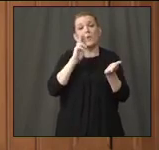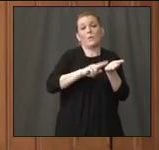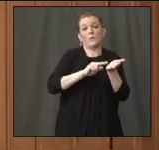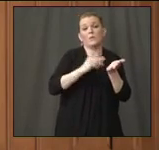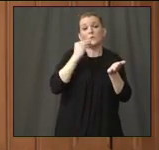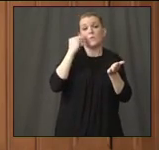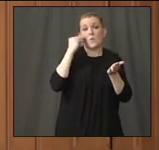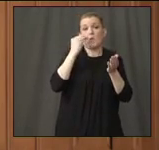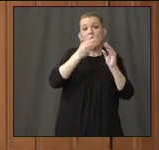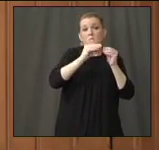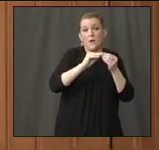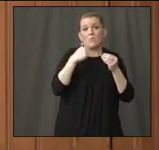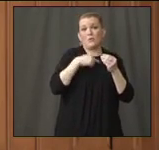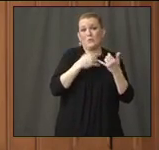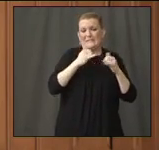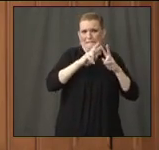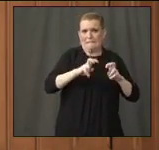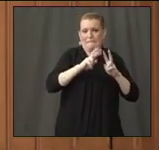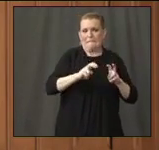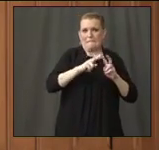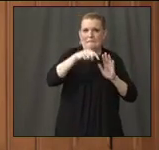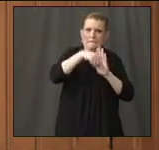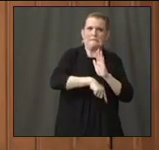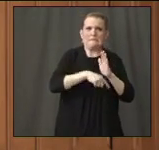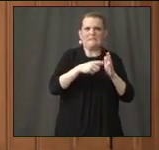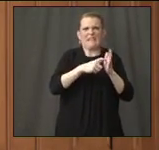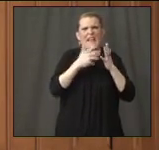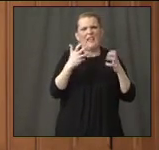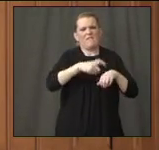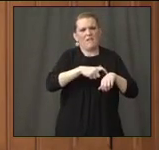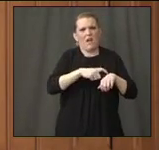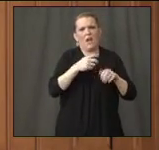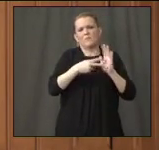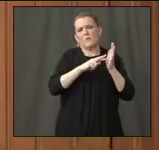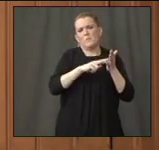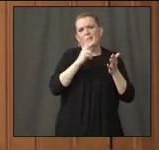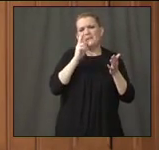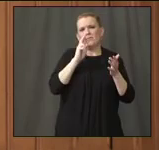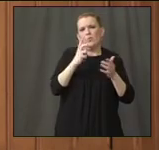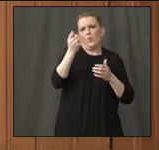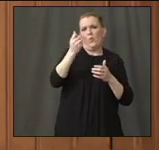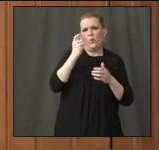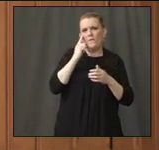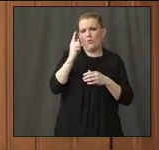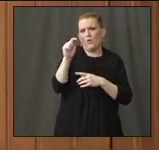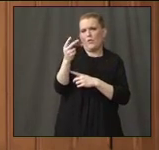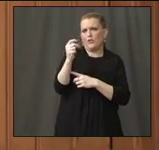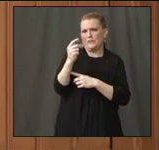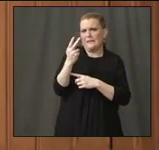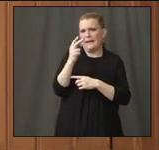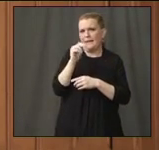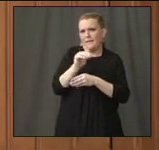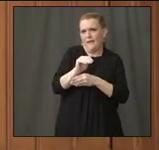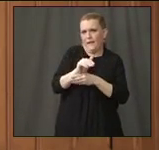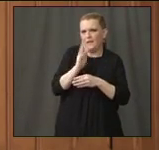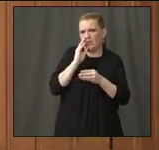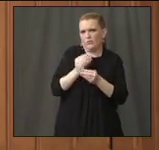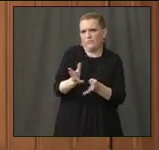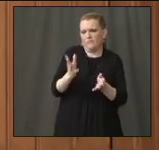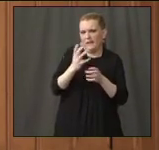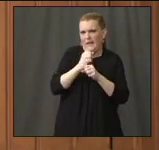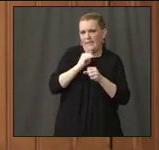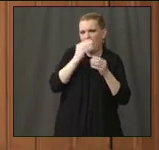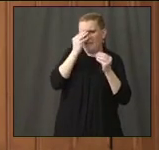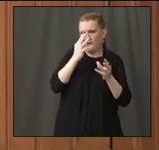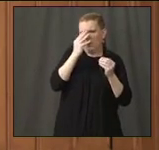tomorrow. Is it going to include any tracking of staff infections or staff cases within these nursing homes? We